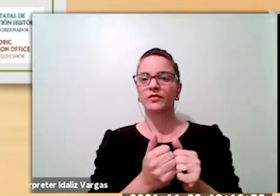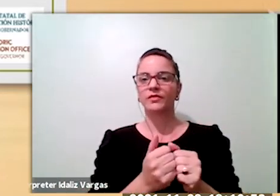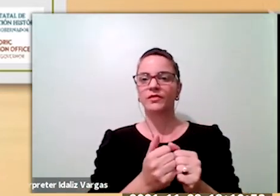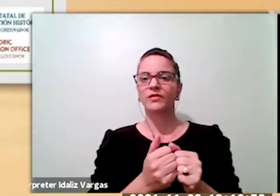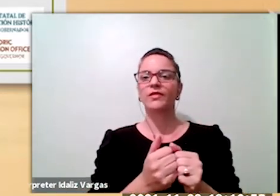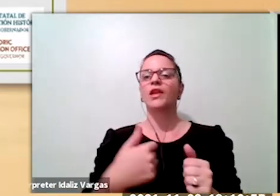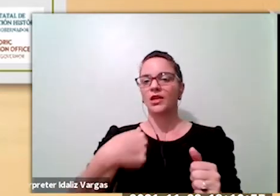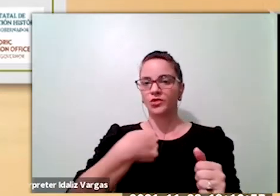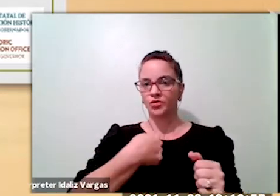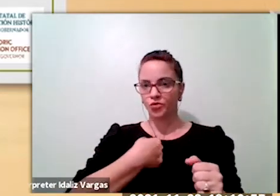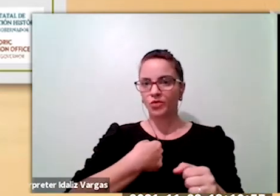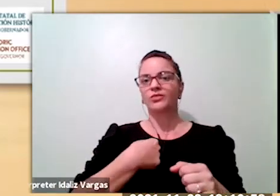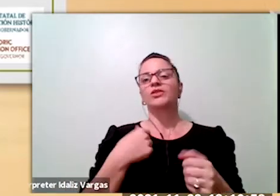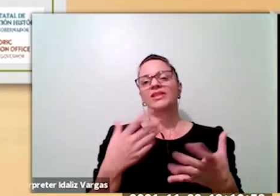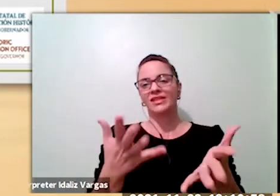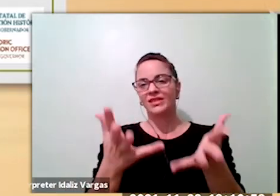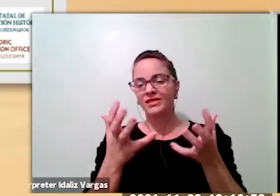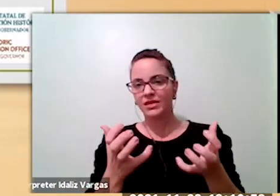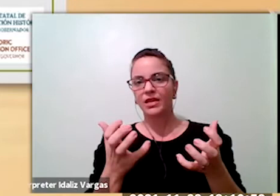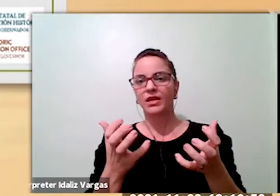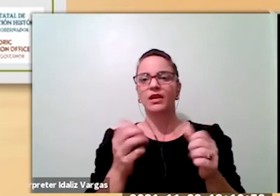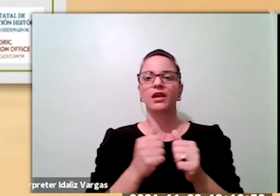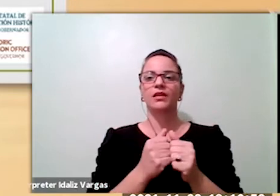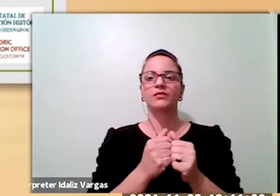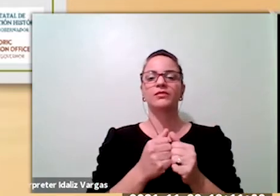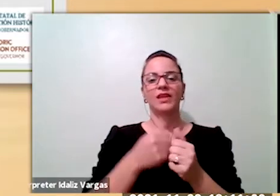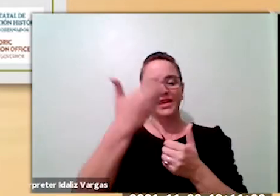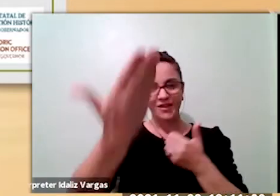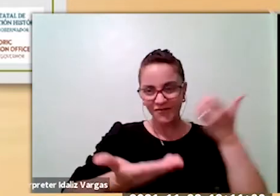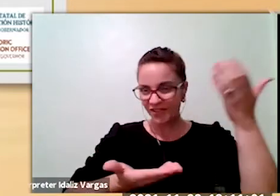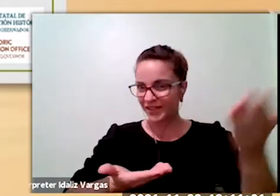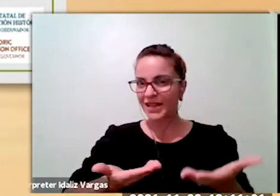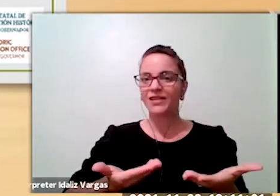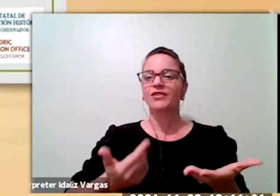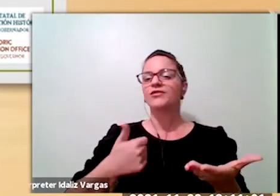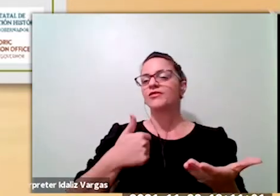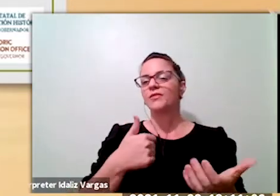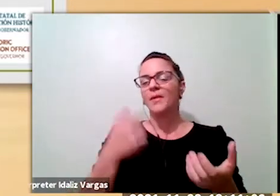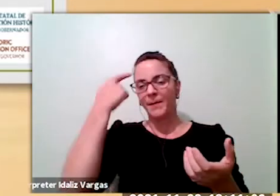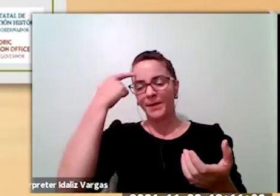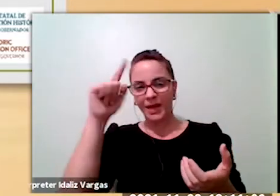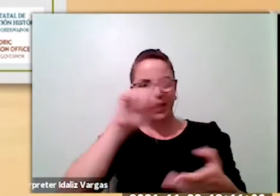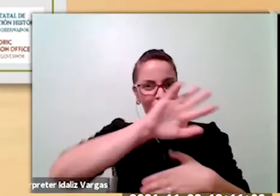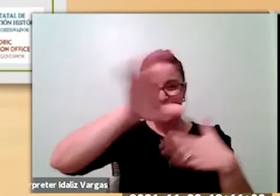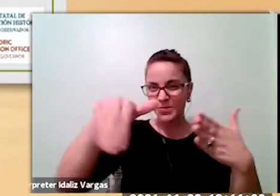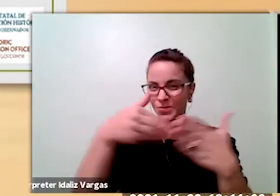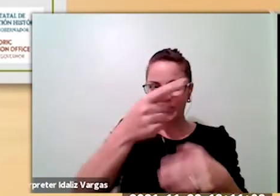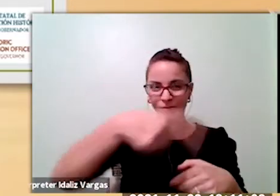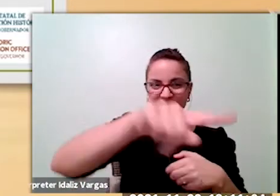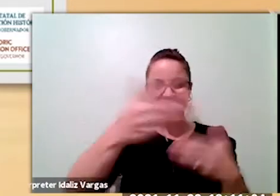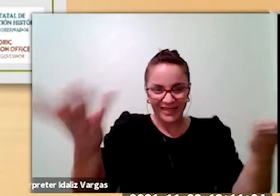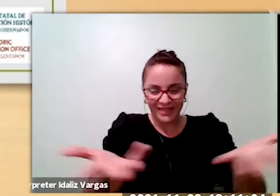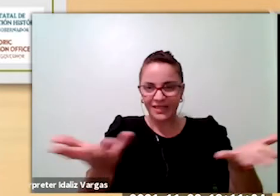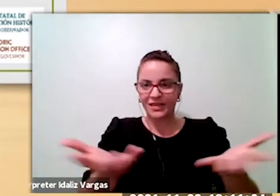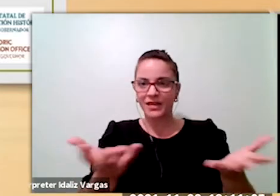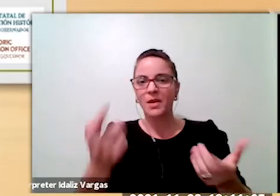Preservation Officer, I would like to extend a warm welcome to the viewers, participants, and invited speakers who